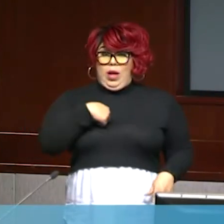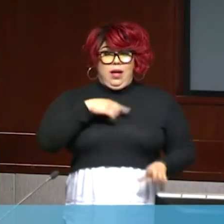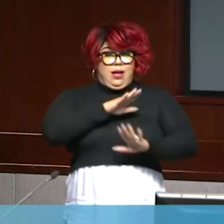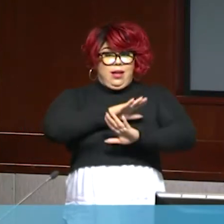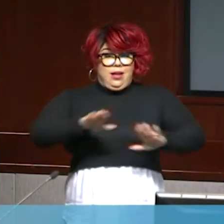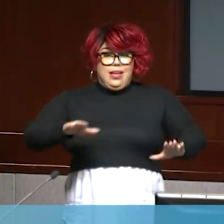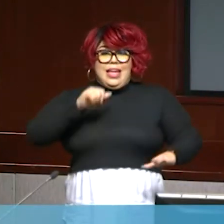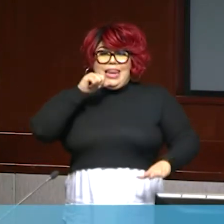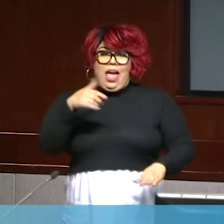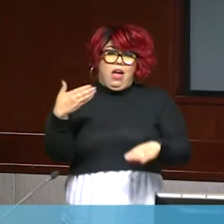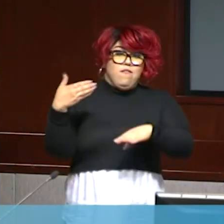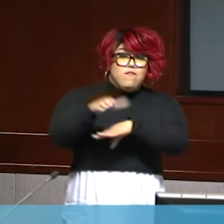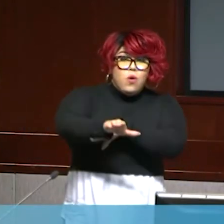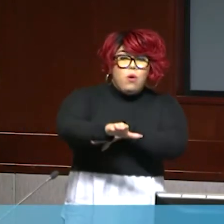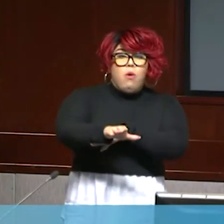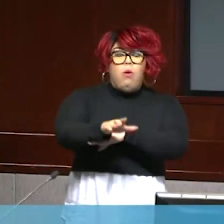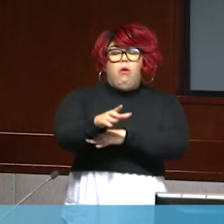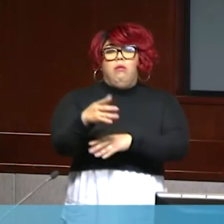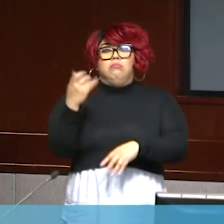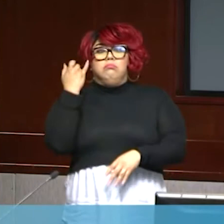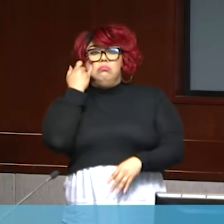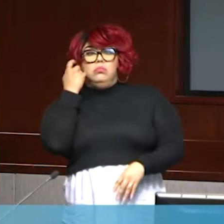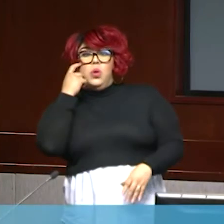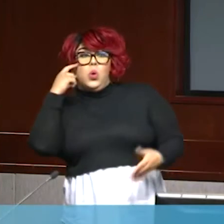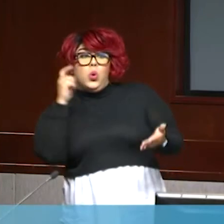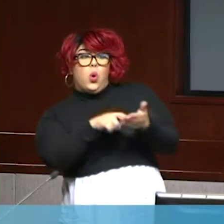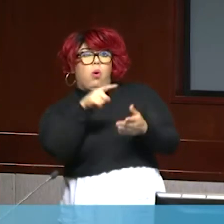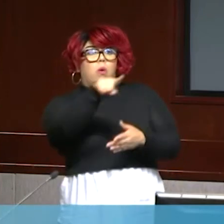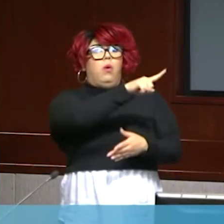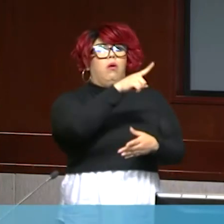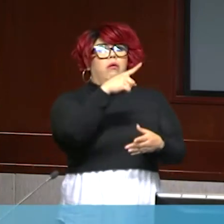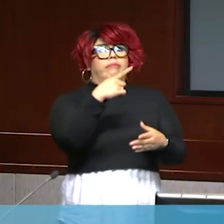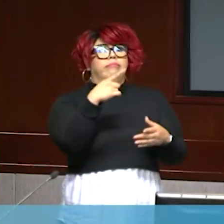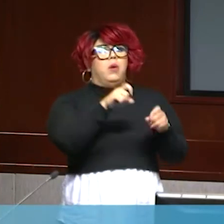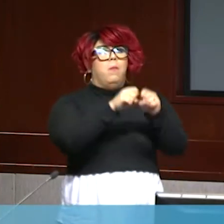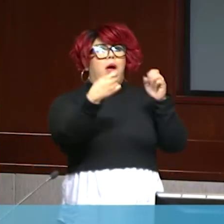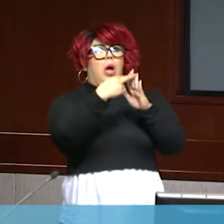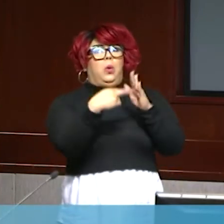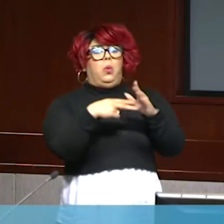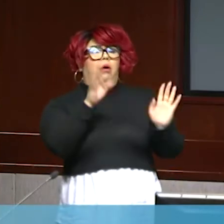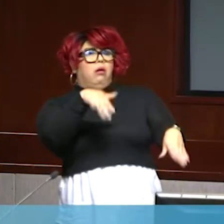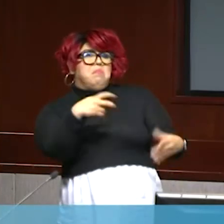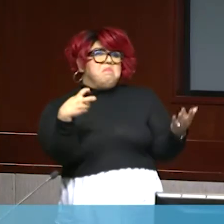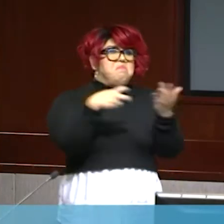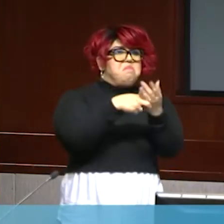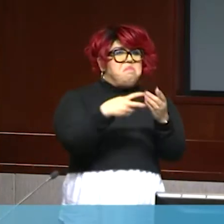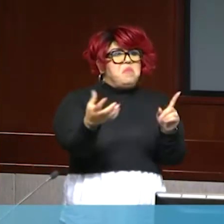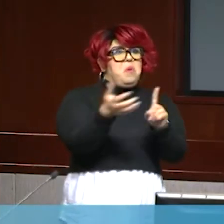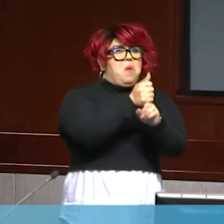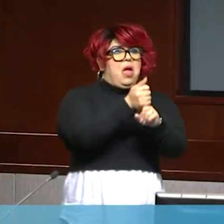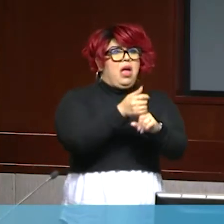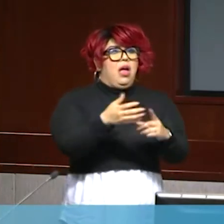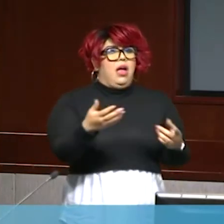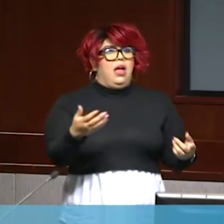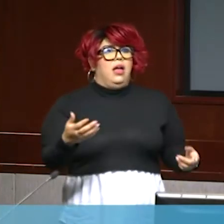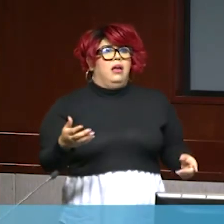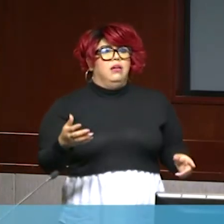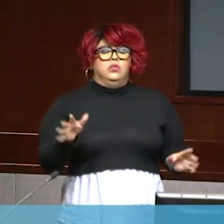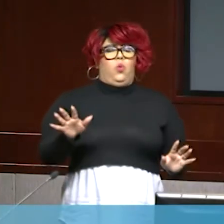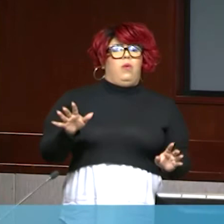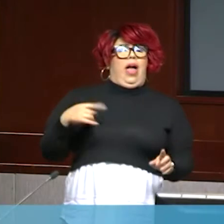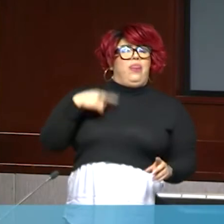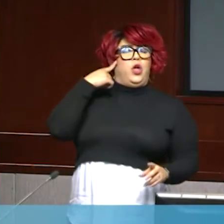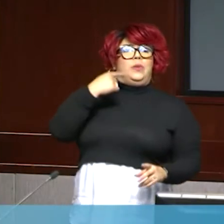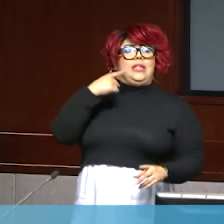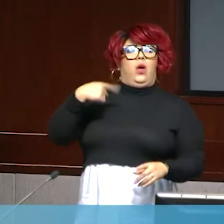going out and writing, arresting people, and we're not. Clear. You said we were. I understand that. Yeah, I thought you said